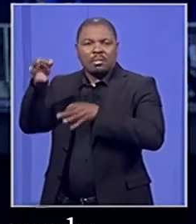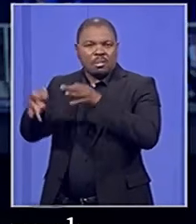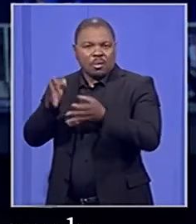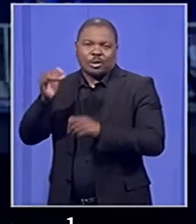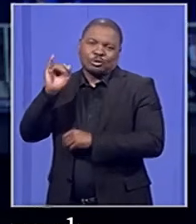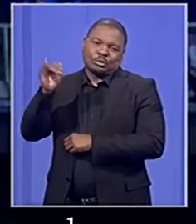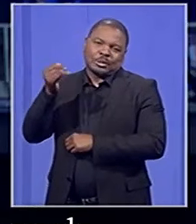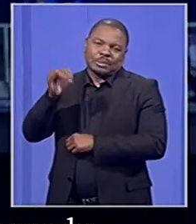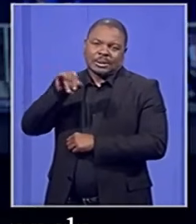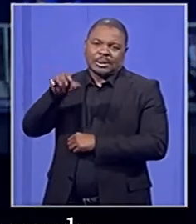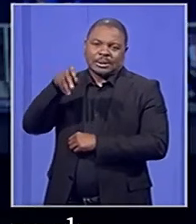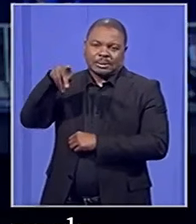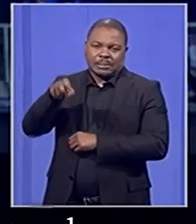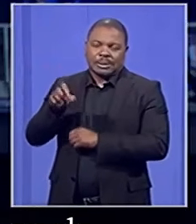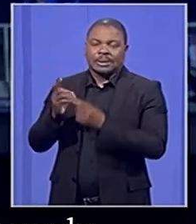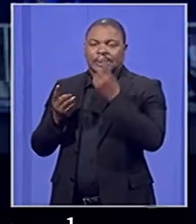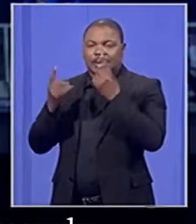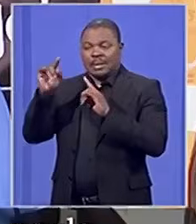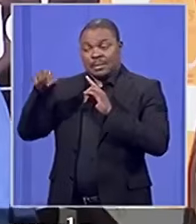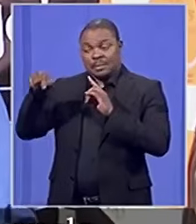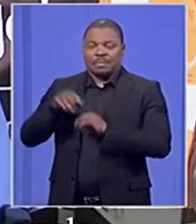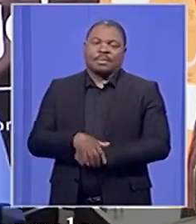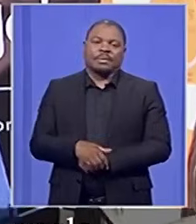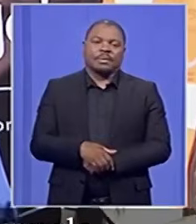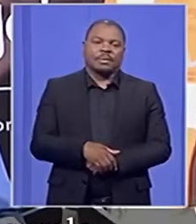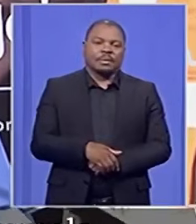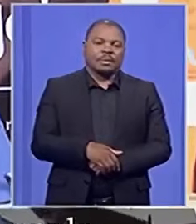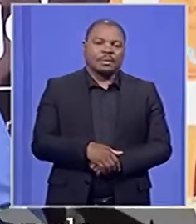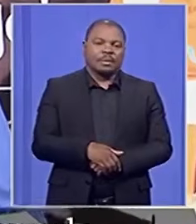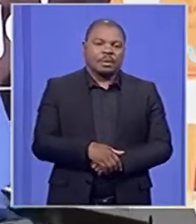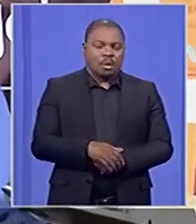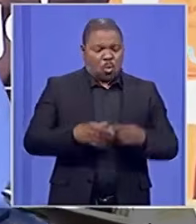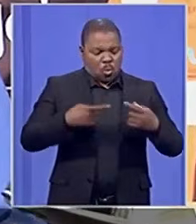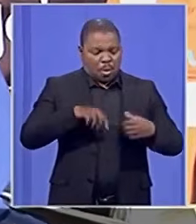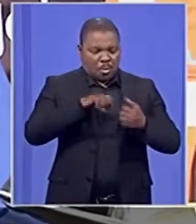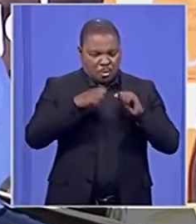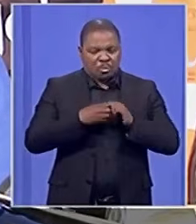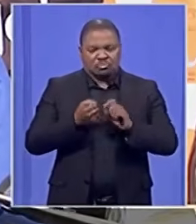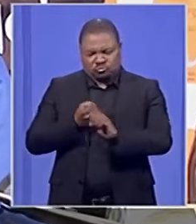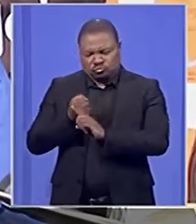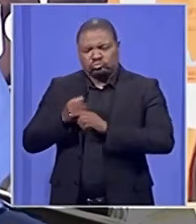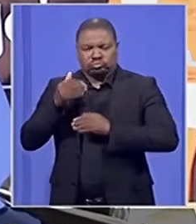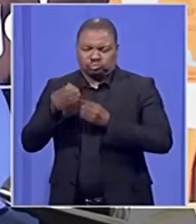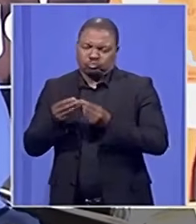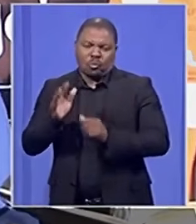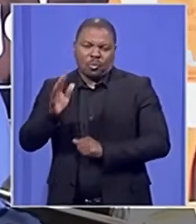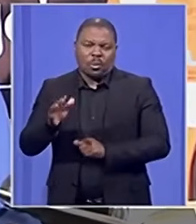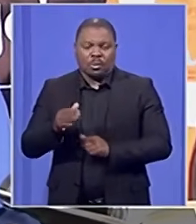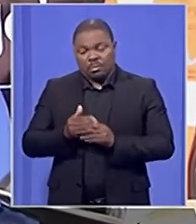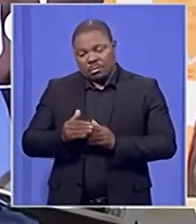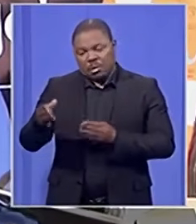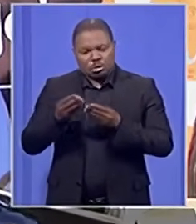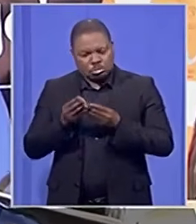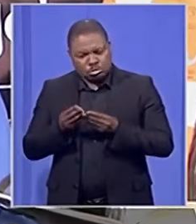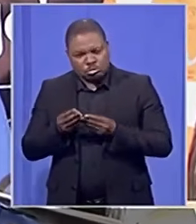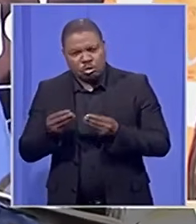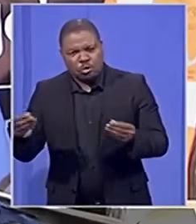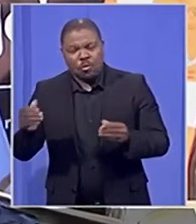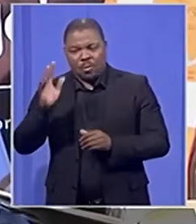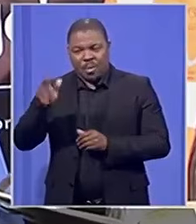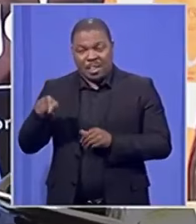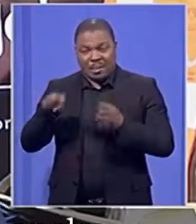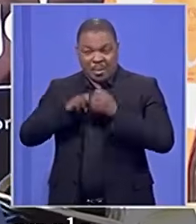Jeepistown Johannesburg. We are on top of this problem. We are going to find solutions on the water